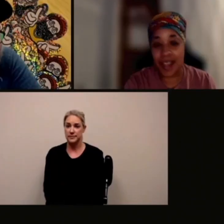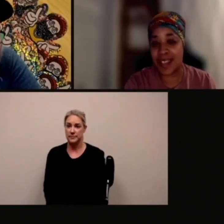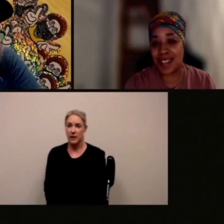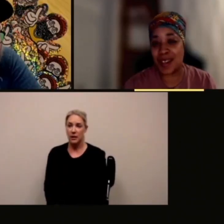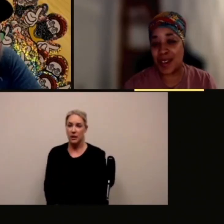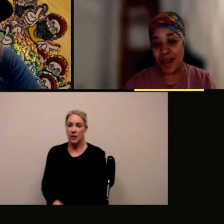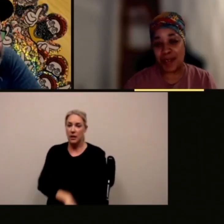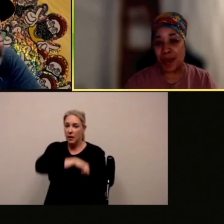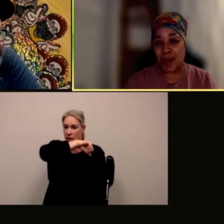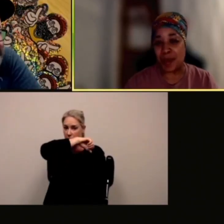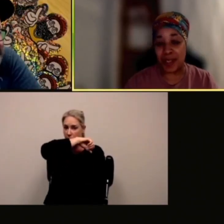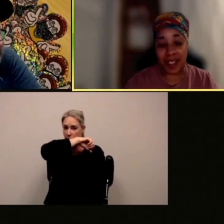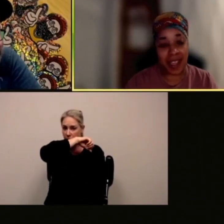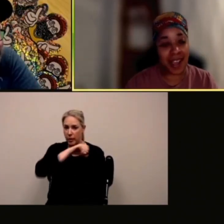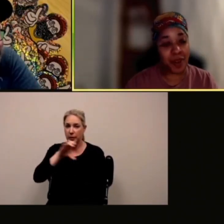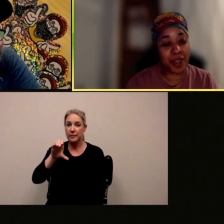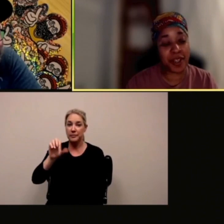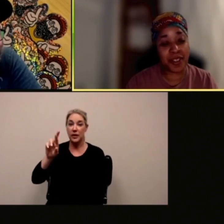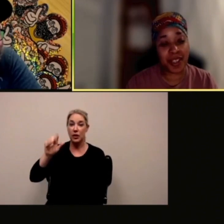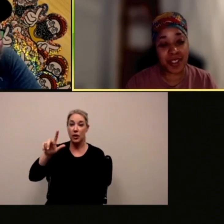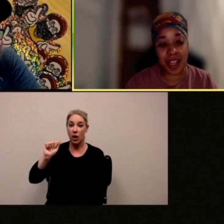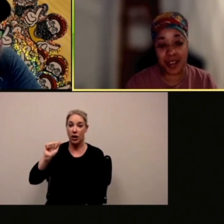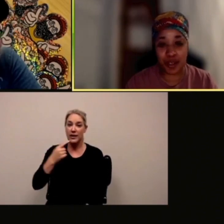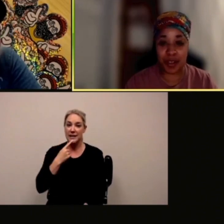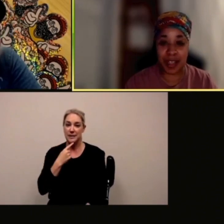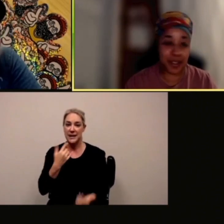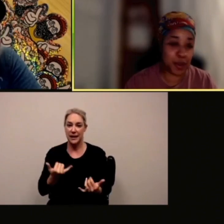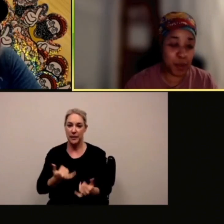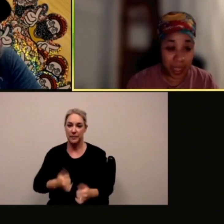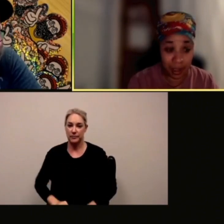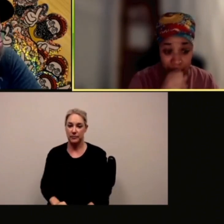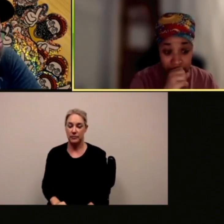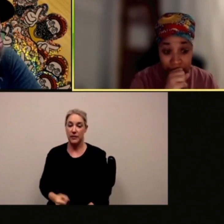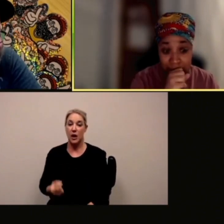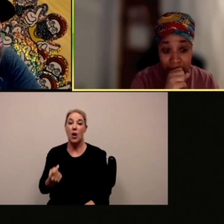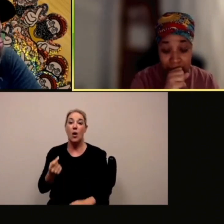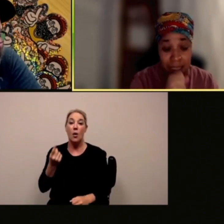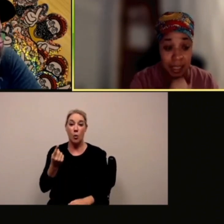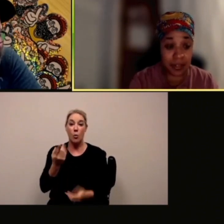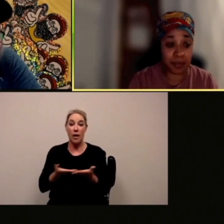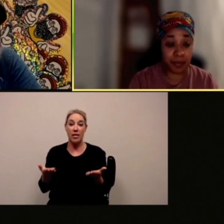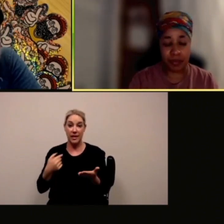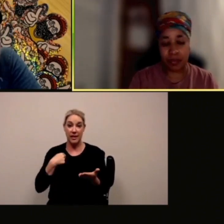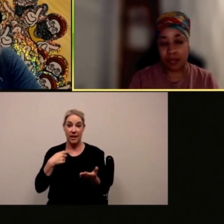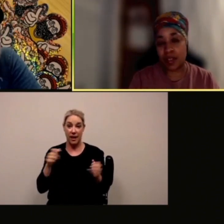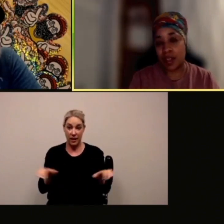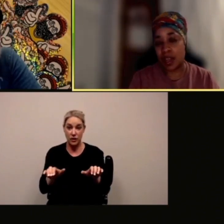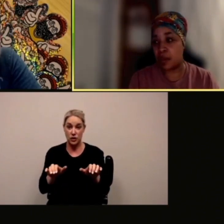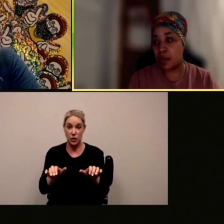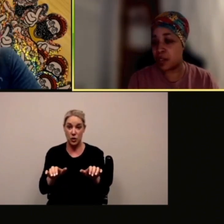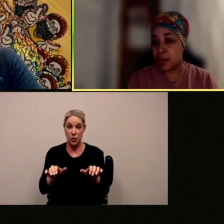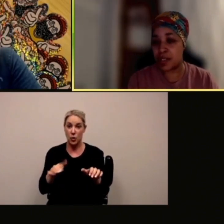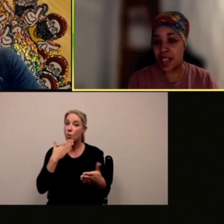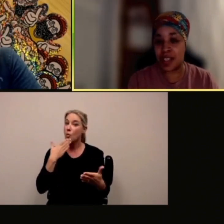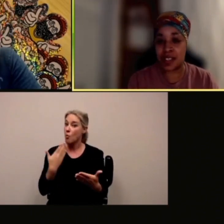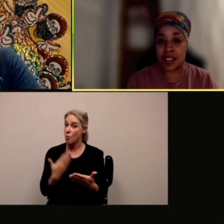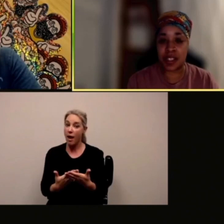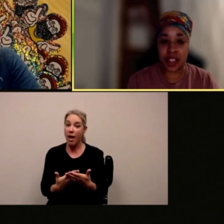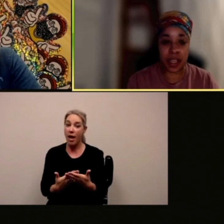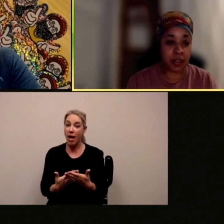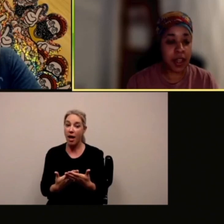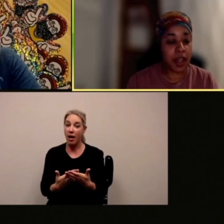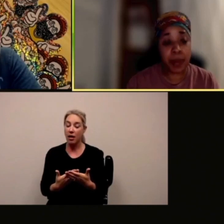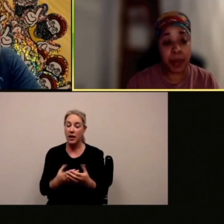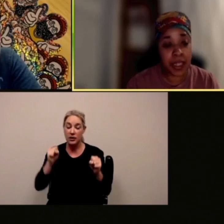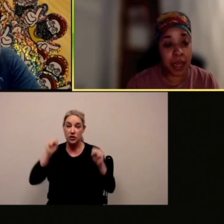I guess I go after my brother Leon. One of the things that I do, and I do it well, is shocks my class. I know we don't supposed to say this as